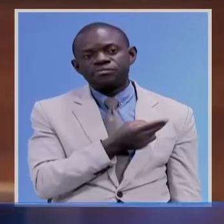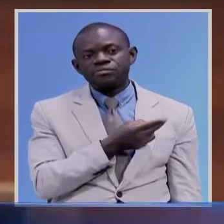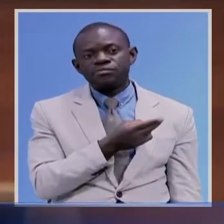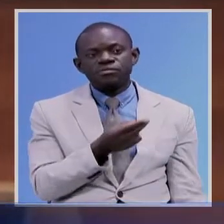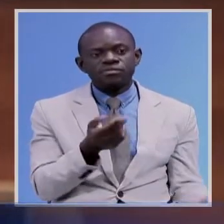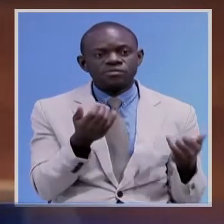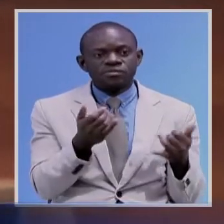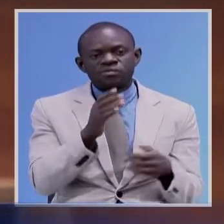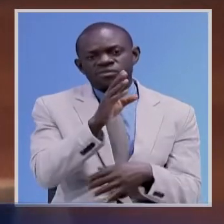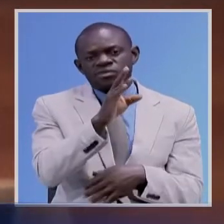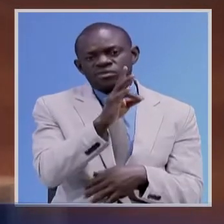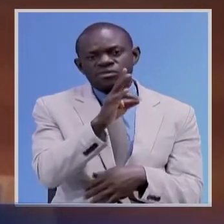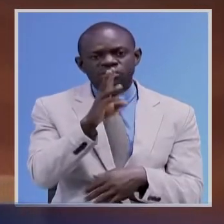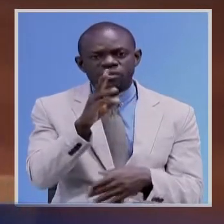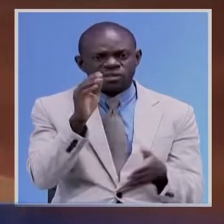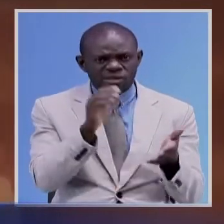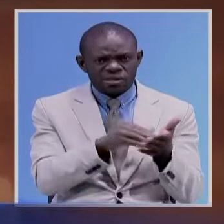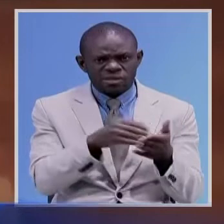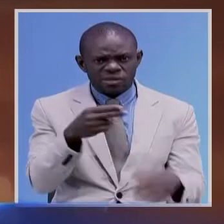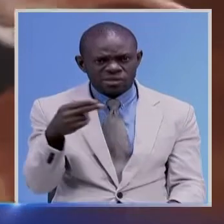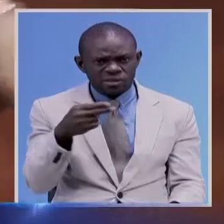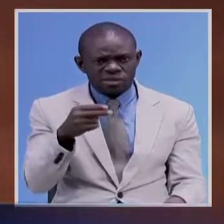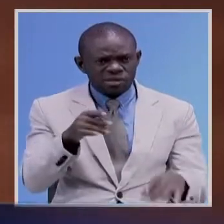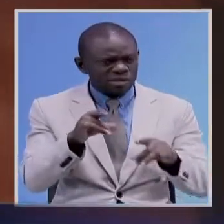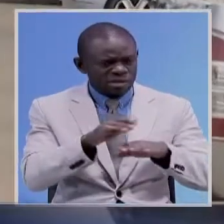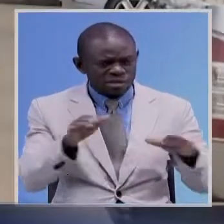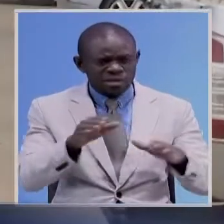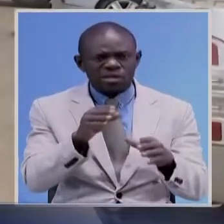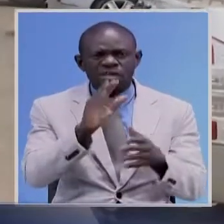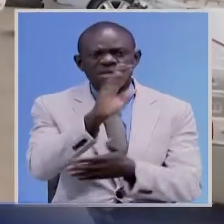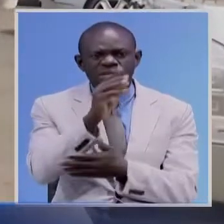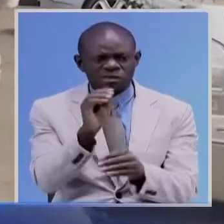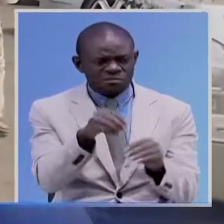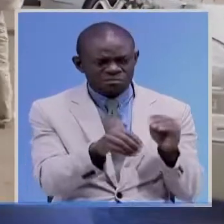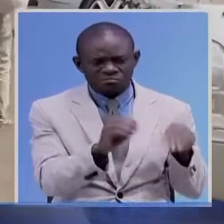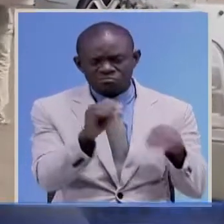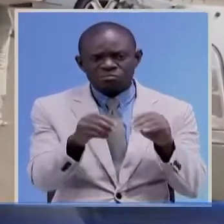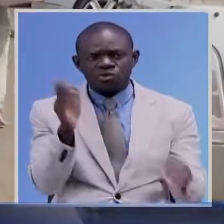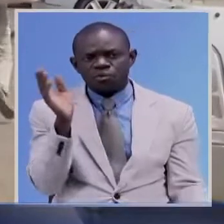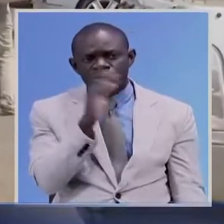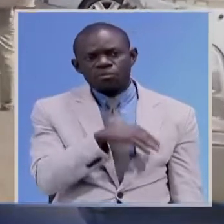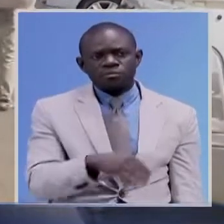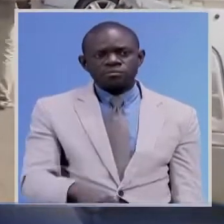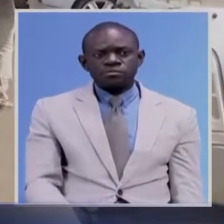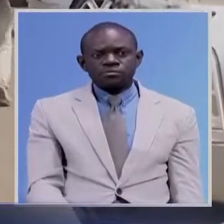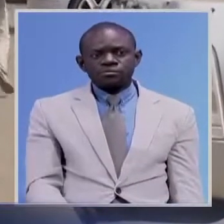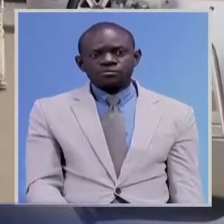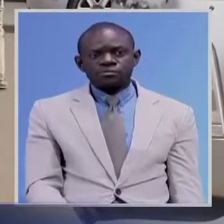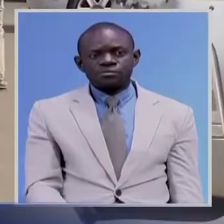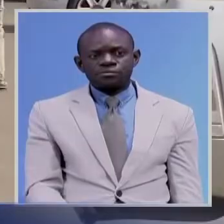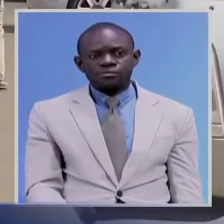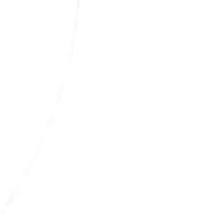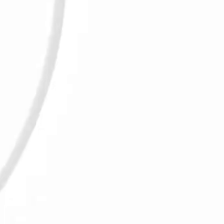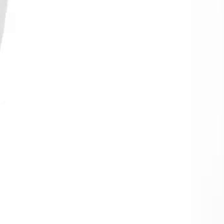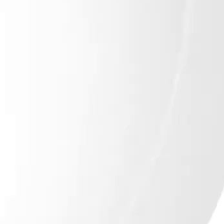about 76,000 hectares that has been brought to in all the areas. Mercy Mwepa, ZNBC News in Mongo.